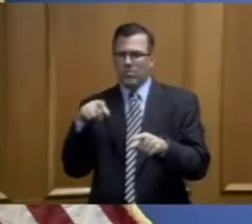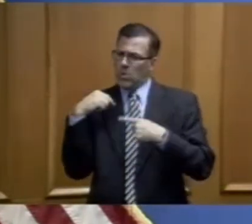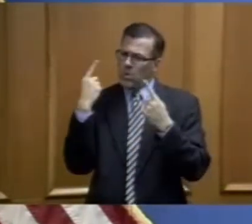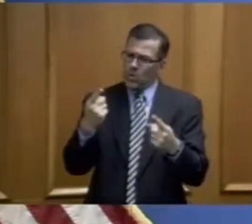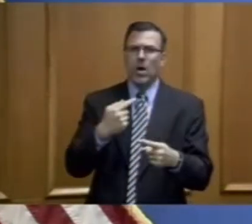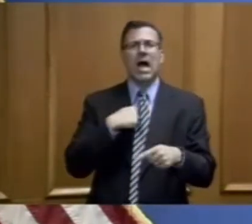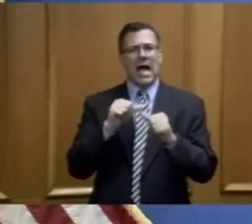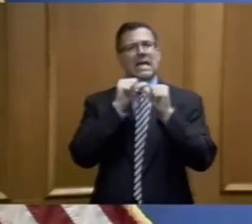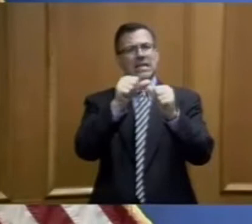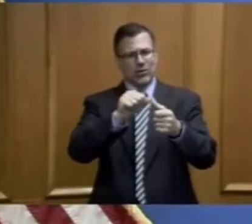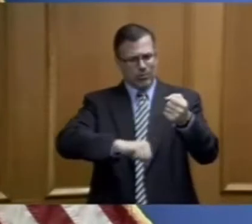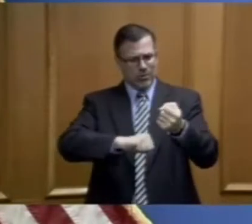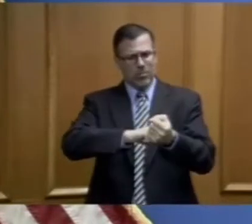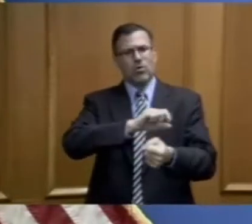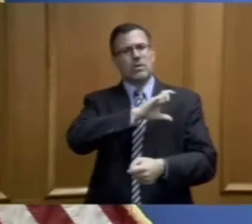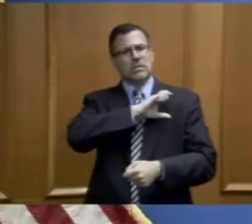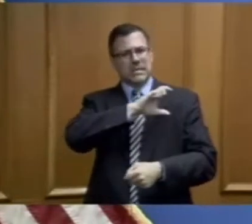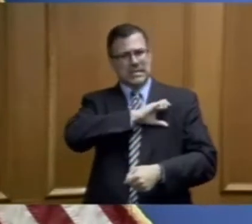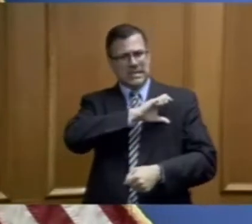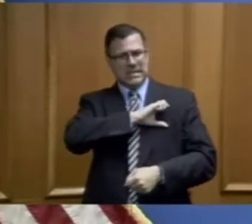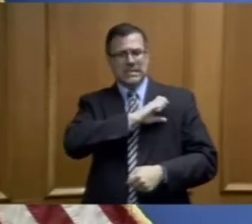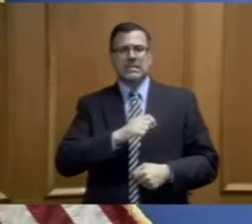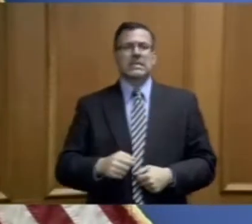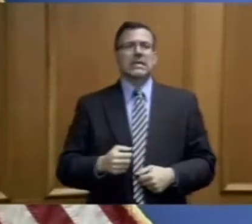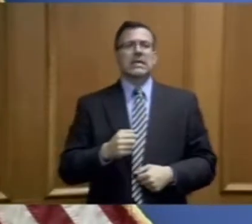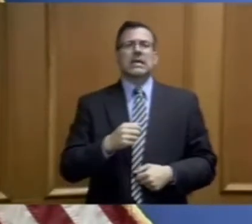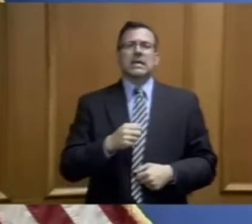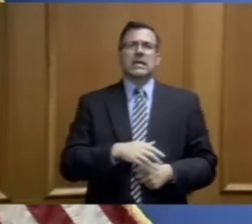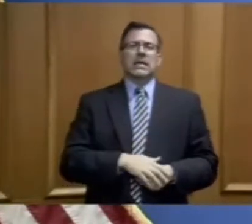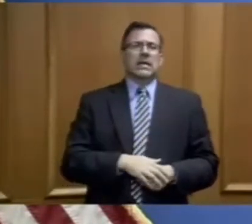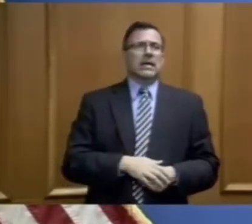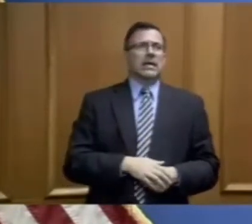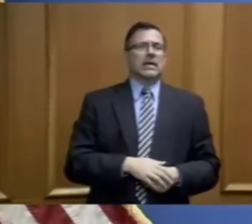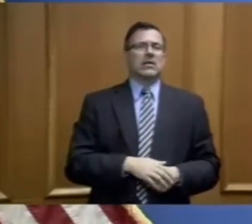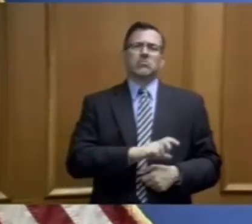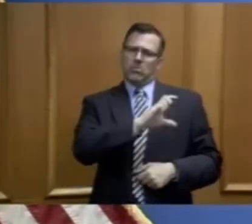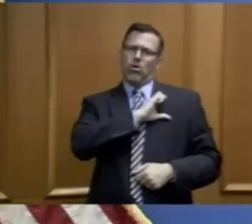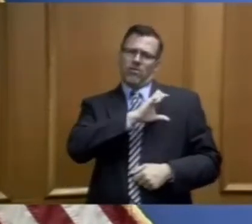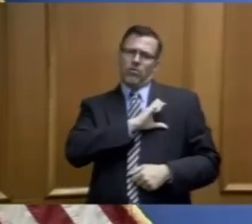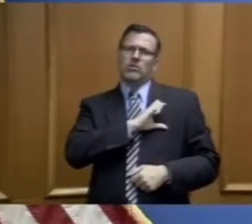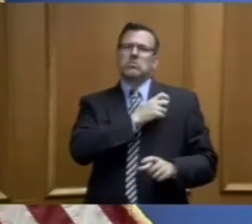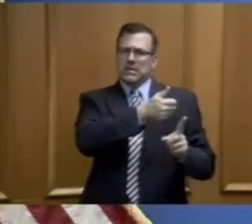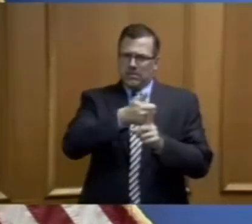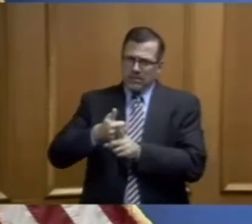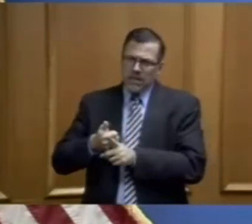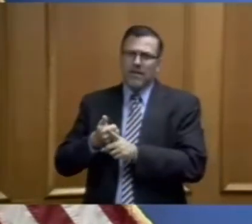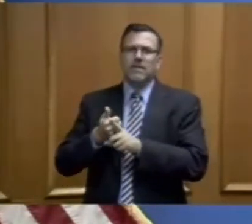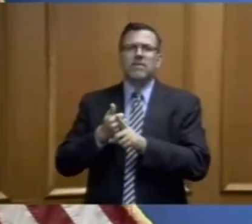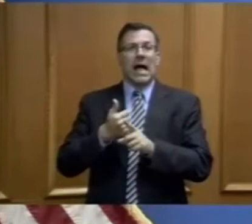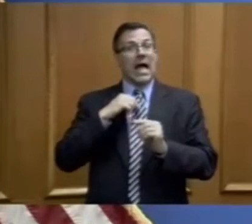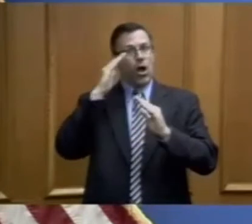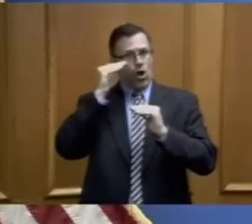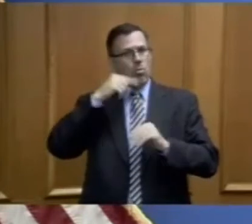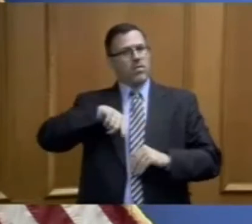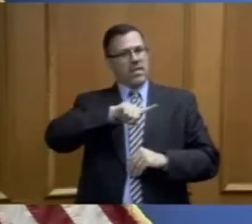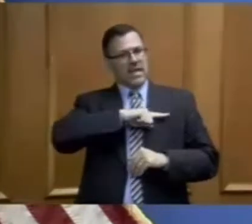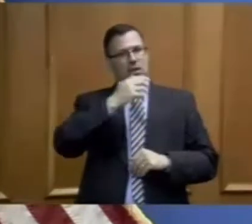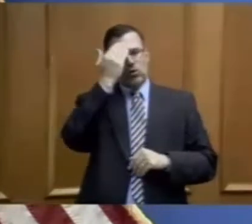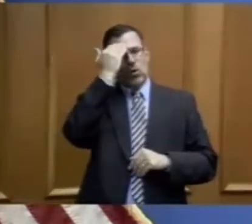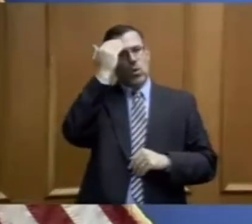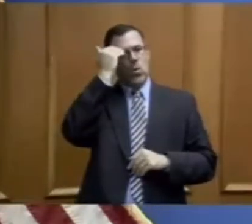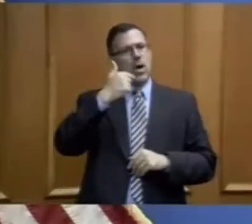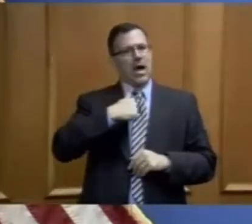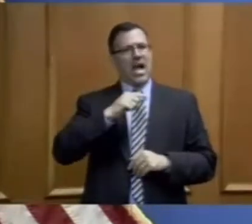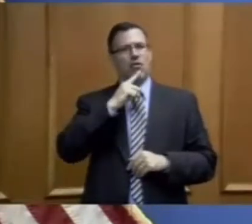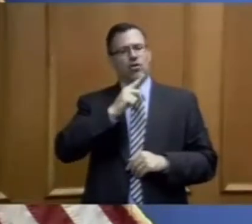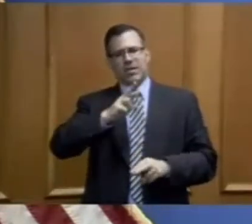so. And I know that the law enforcement community are certainly know and hope that they understand my